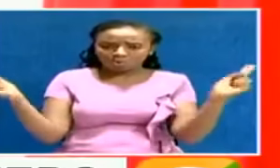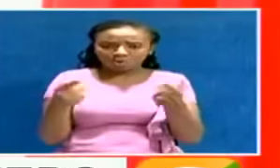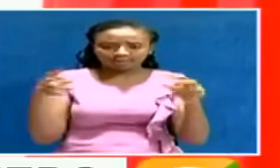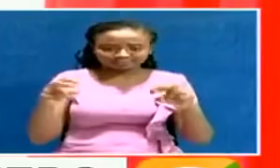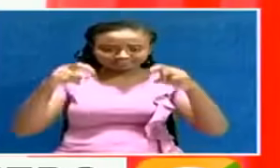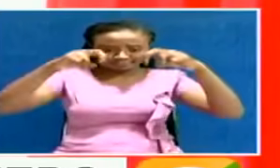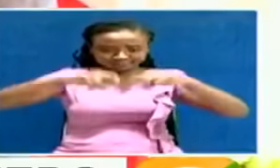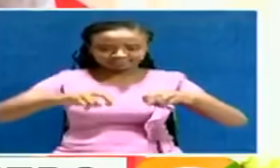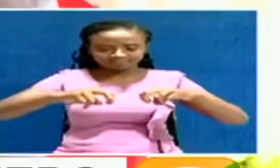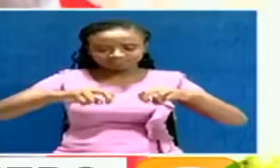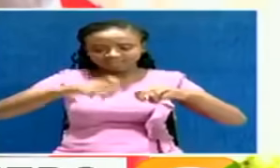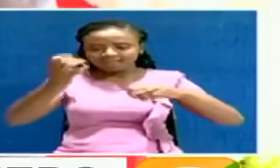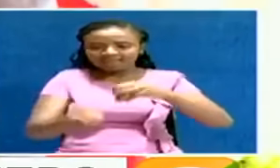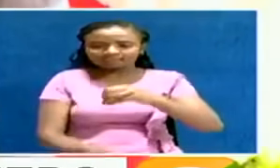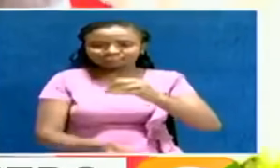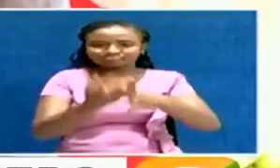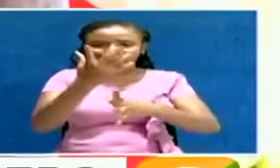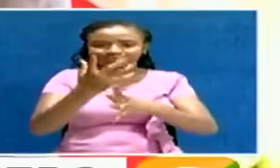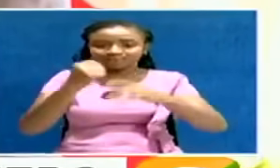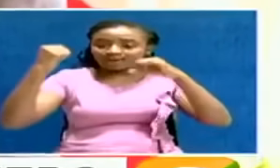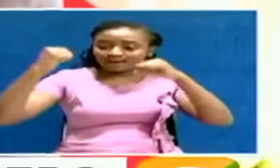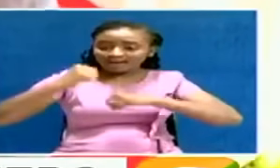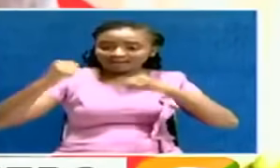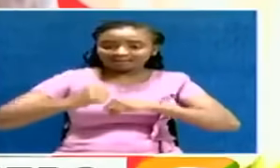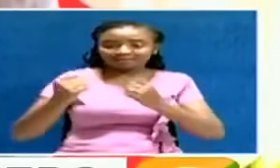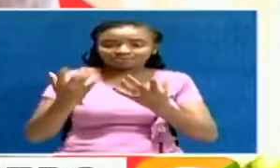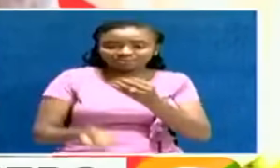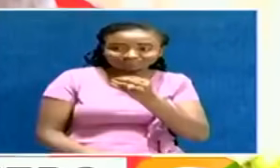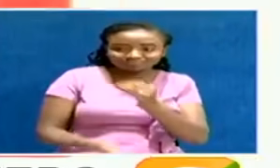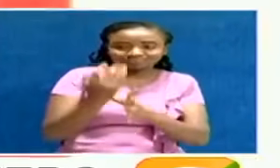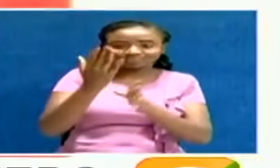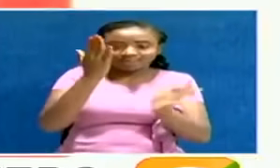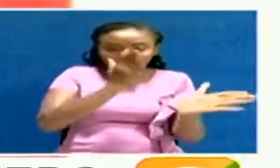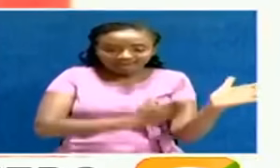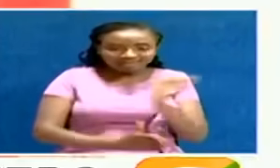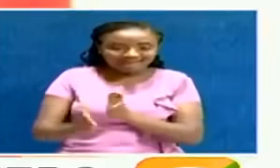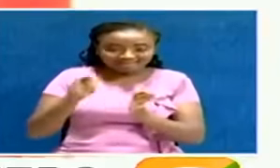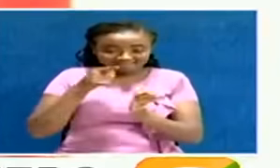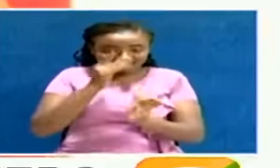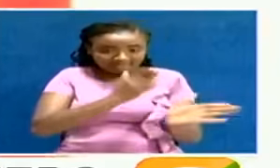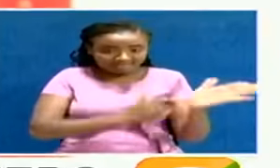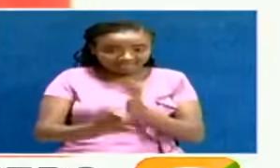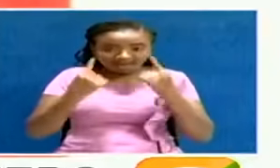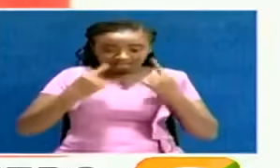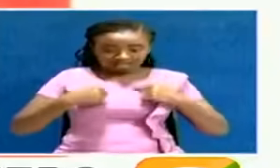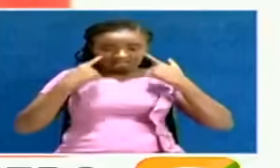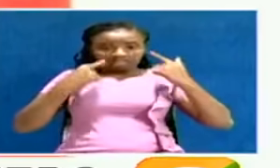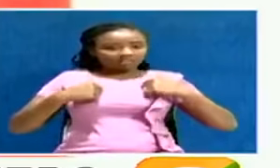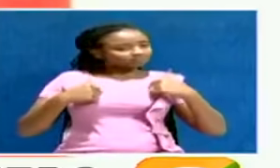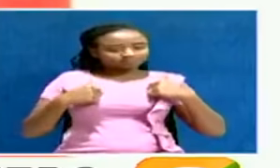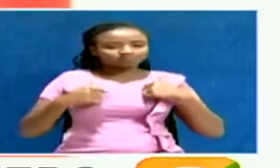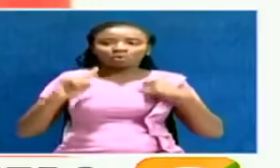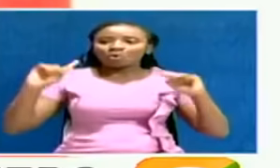an agreement that is not selfish, an agreement that brings everybody on